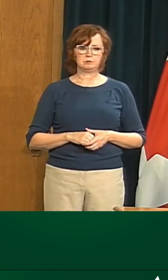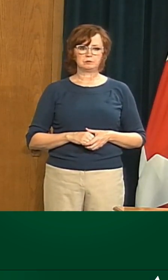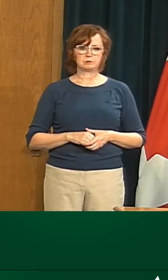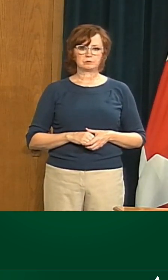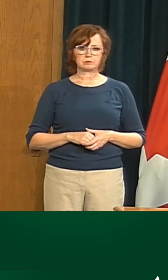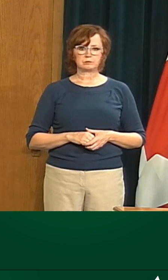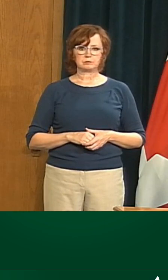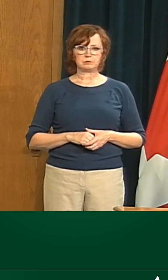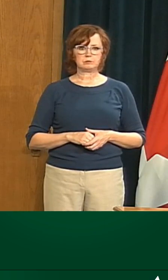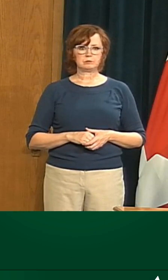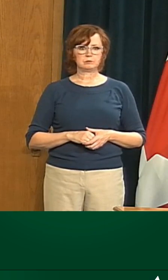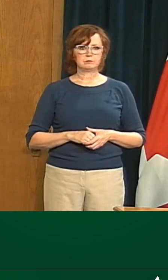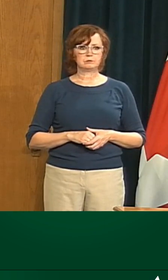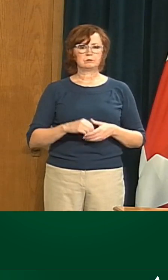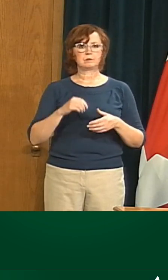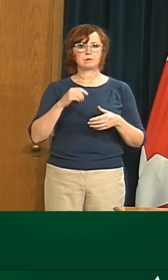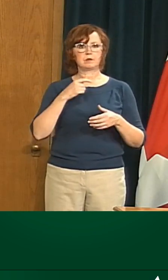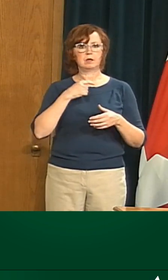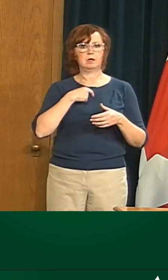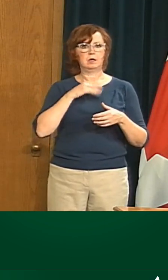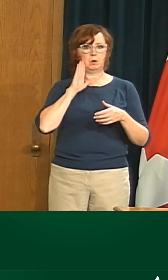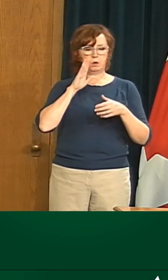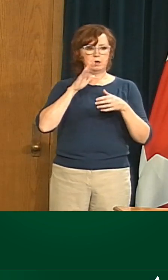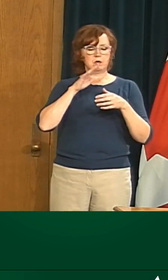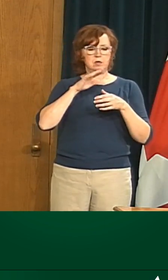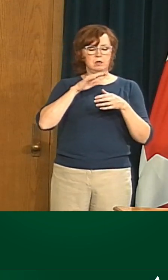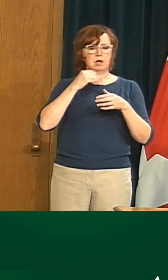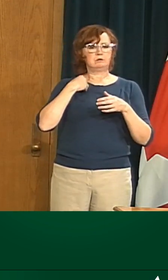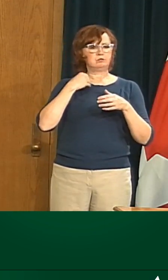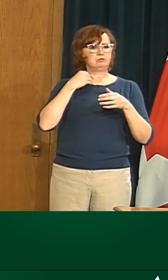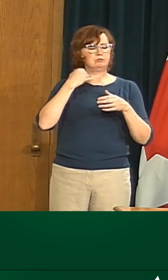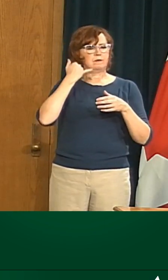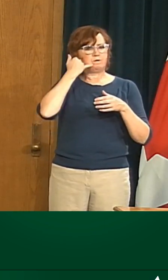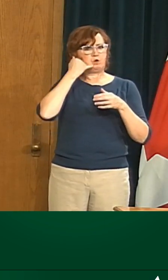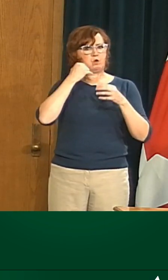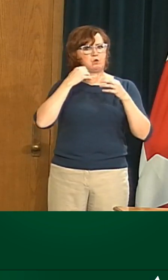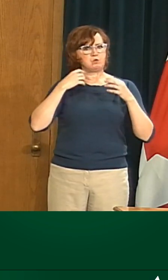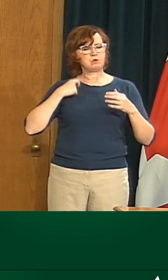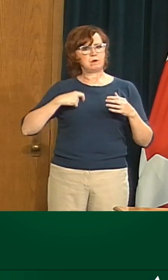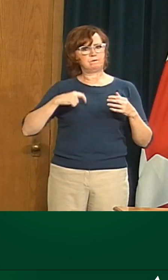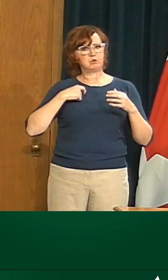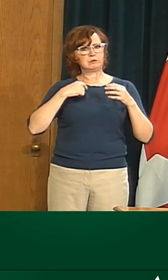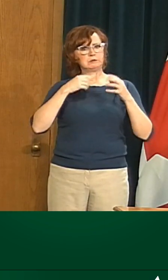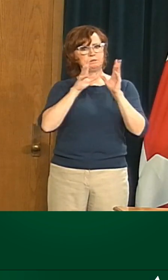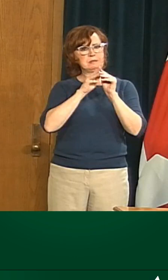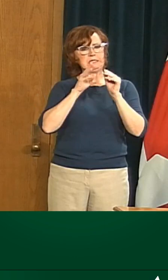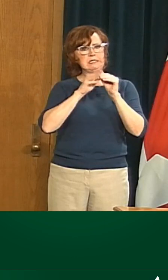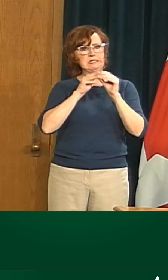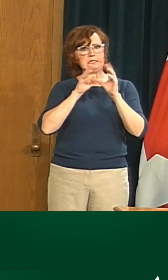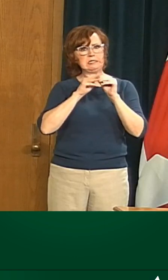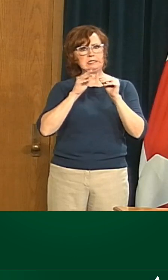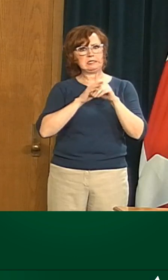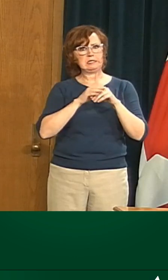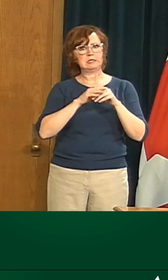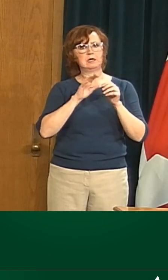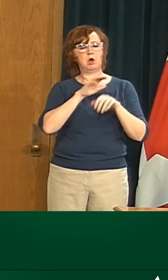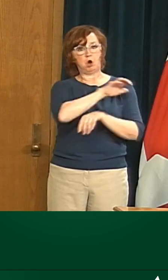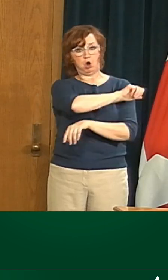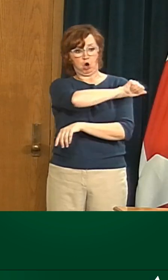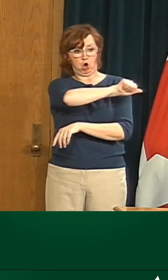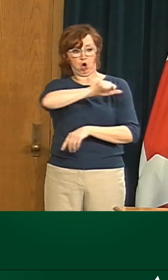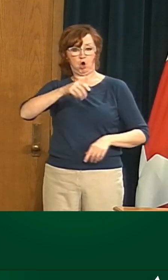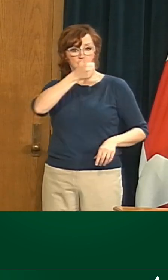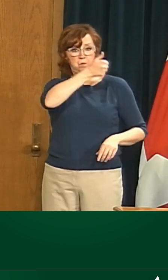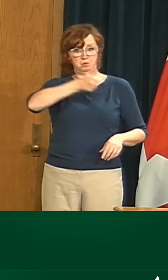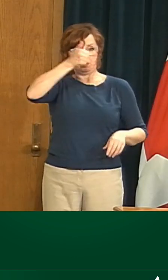the other provinces. I'll be on a Council of Federation call later today with all of the other premiers. We've shared this plan with any of